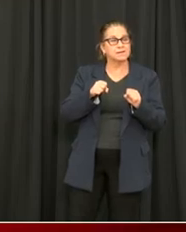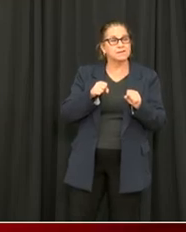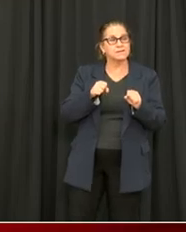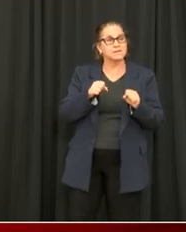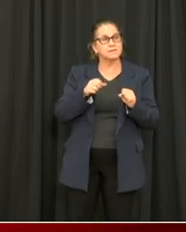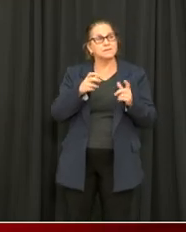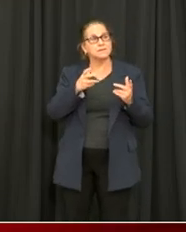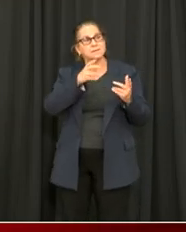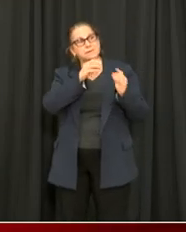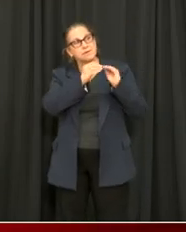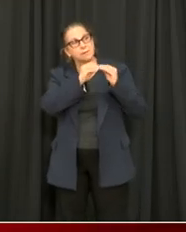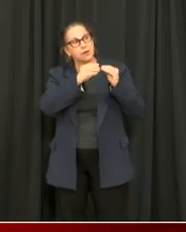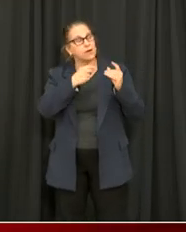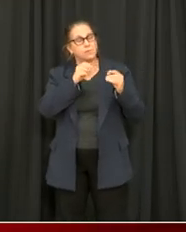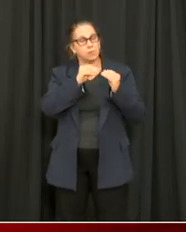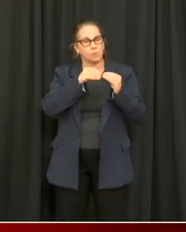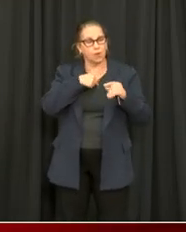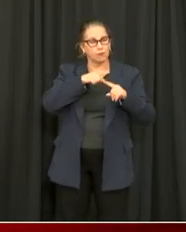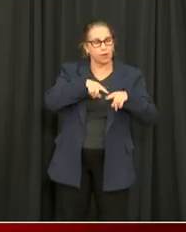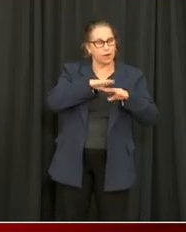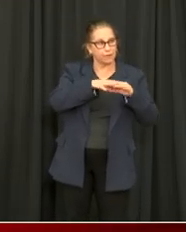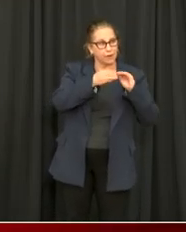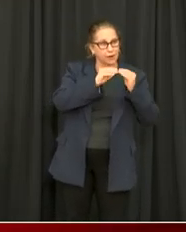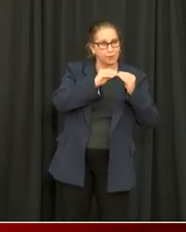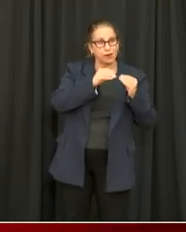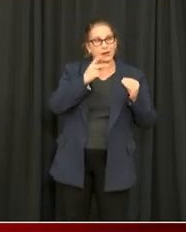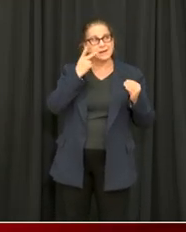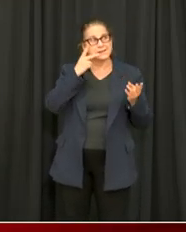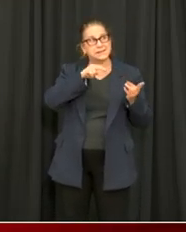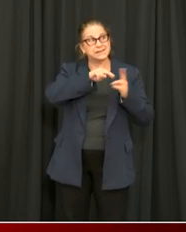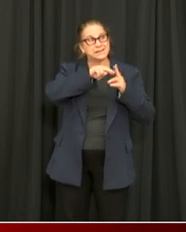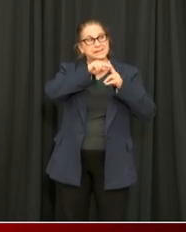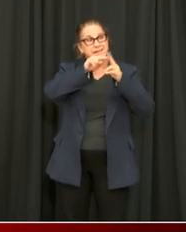spike, the more sense it makes.